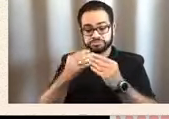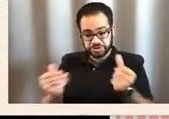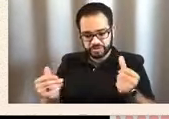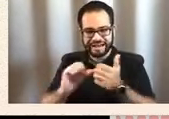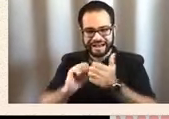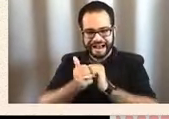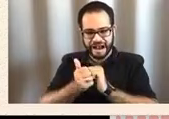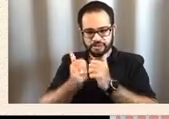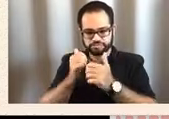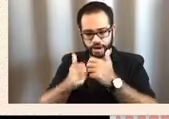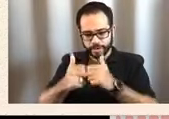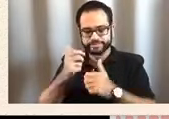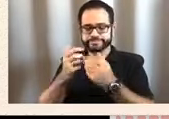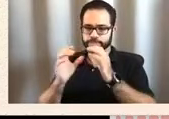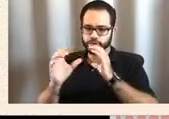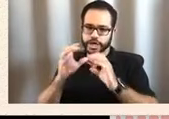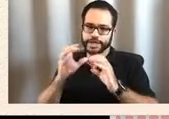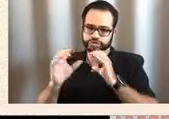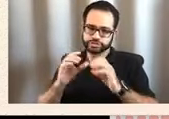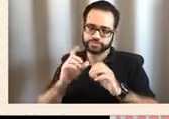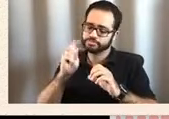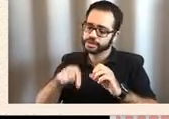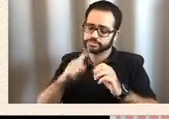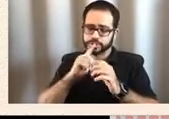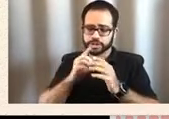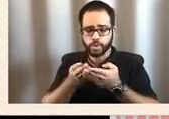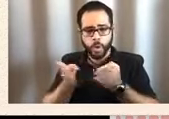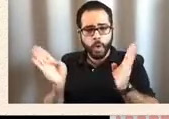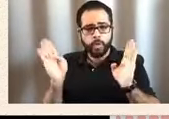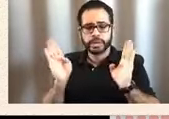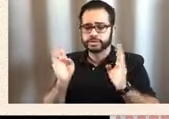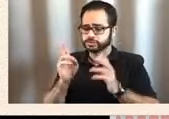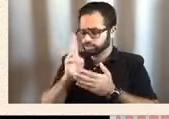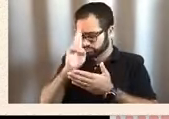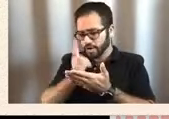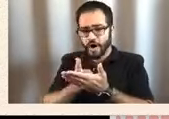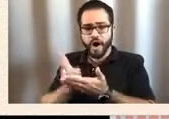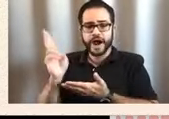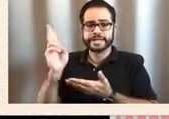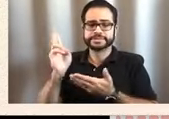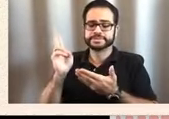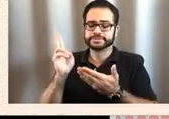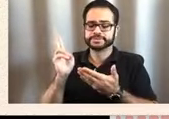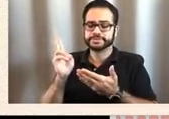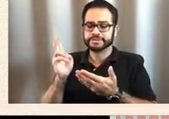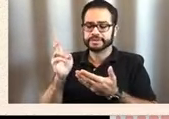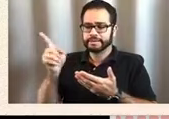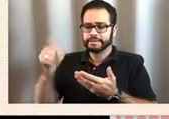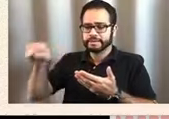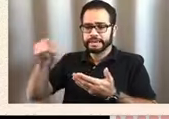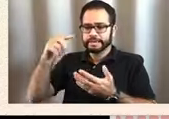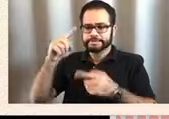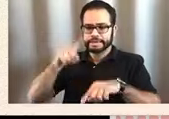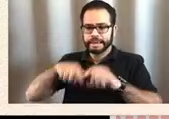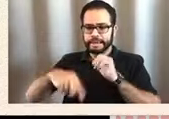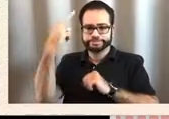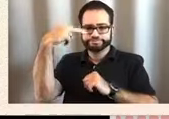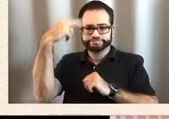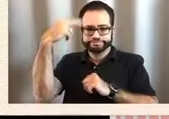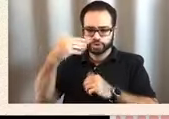honest, and like I said before, they don't live inside your body. So you need to talk to them about what's going on, what